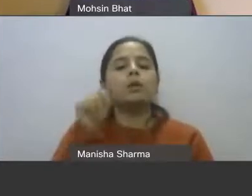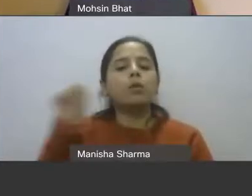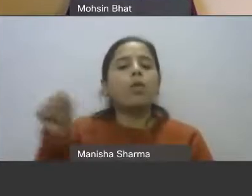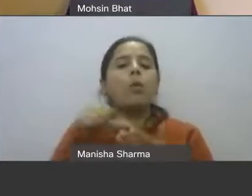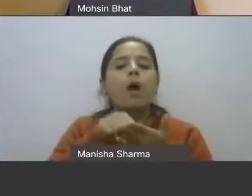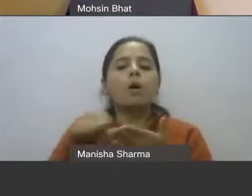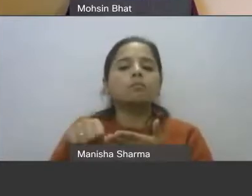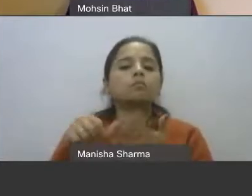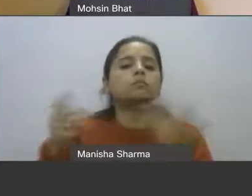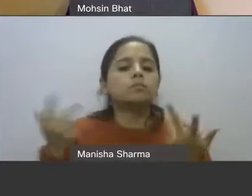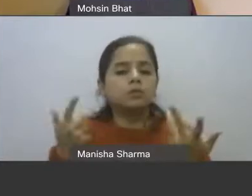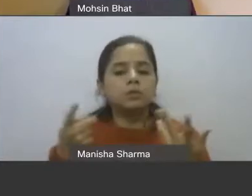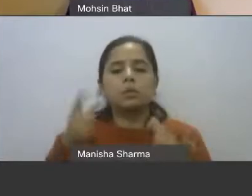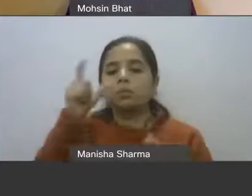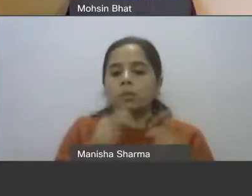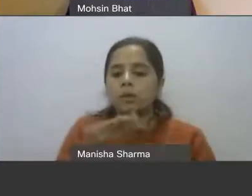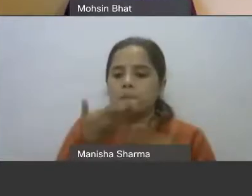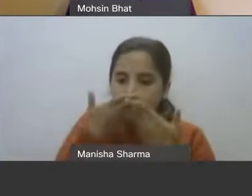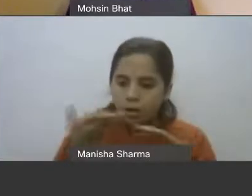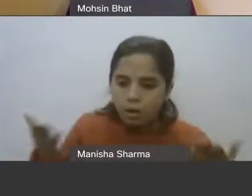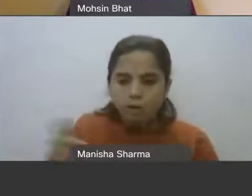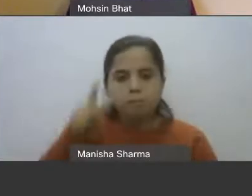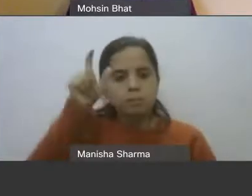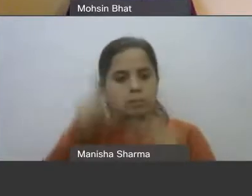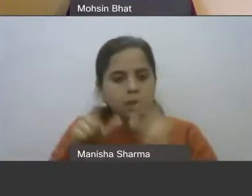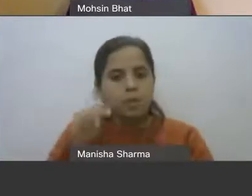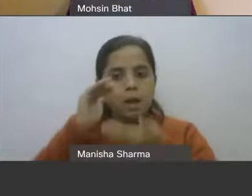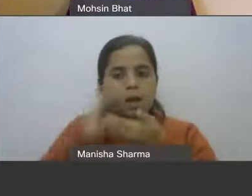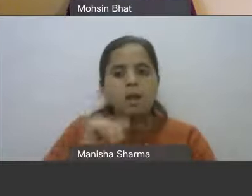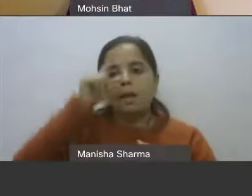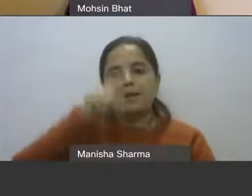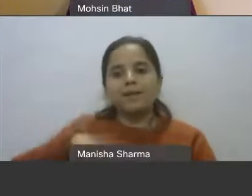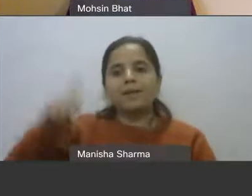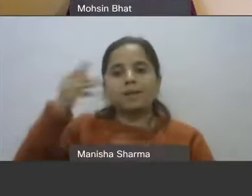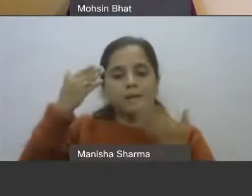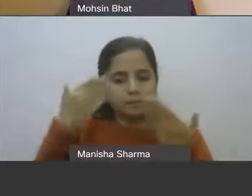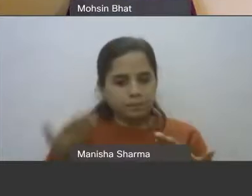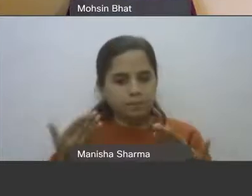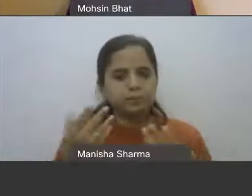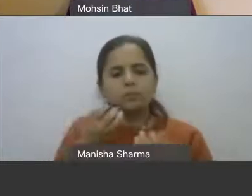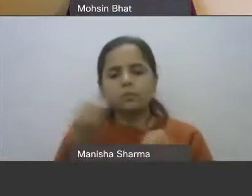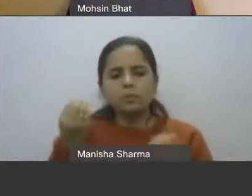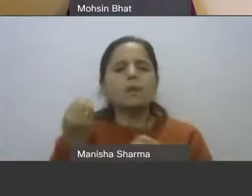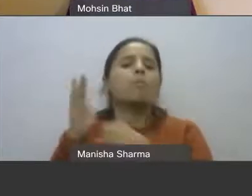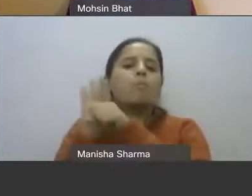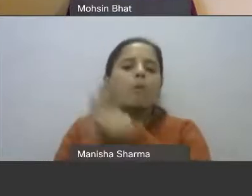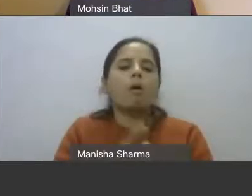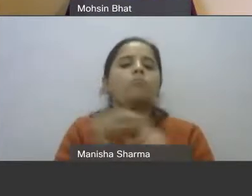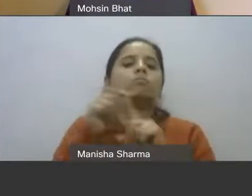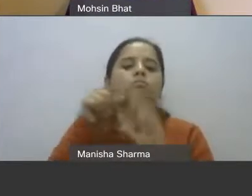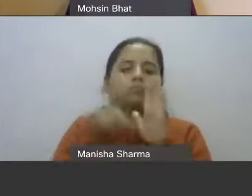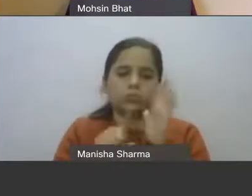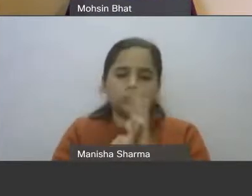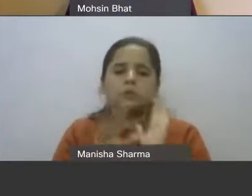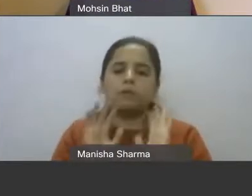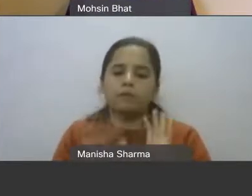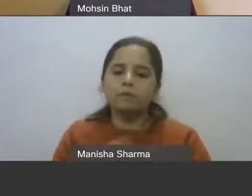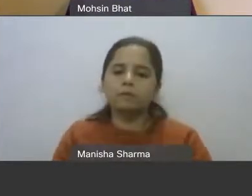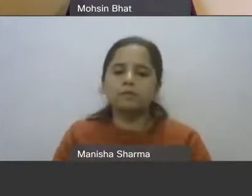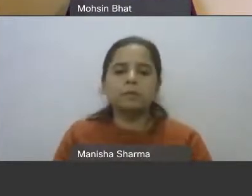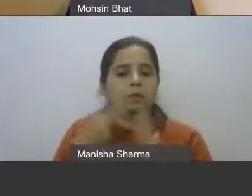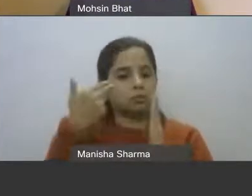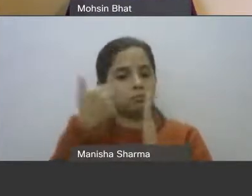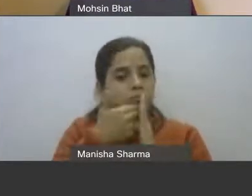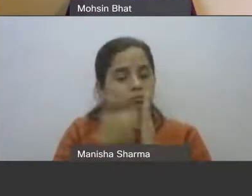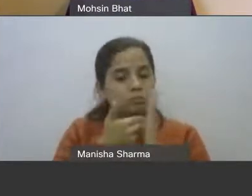stateless, to render the children who are born in India stateless because of certain discriminatory policies. So a